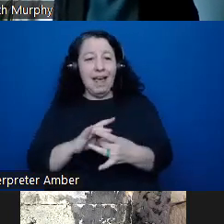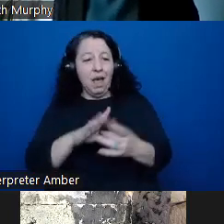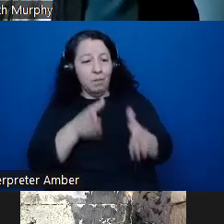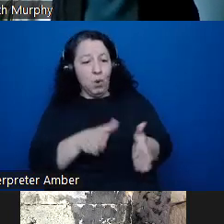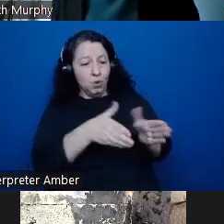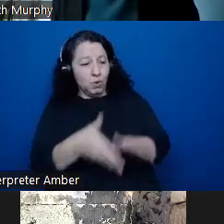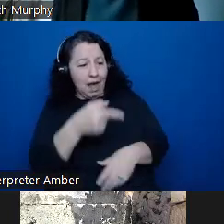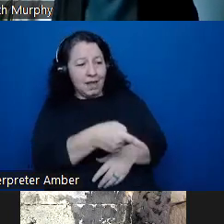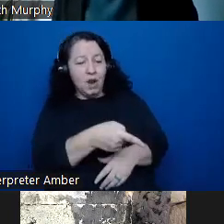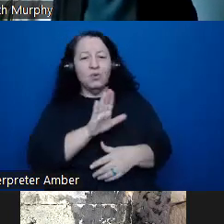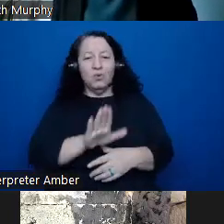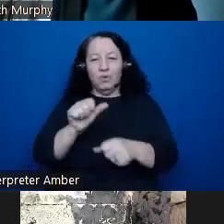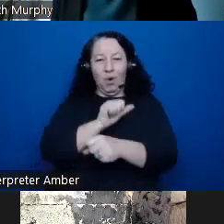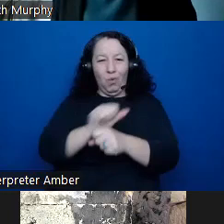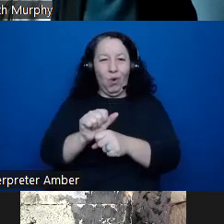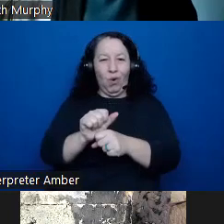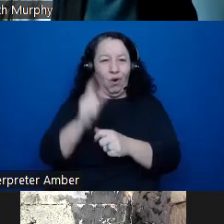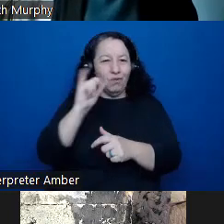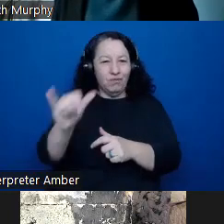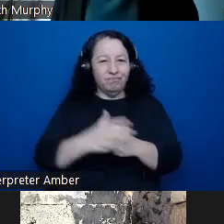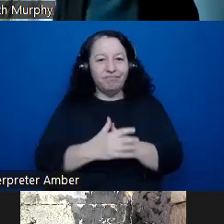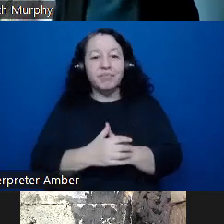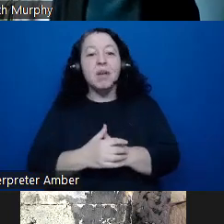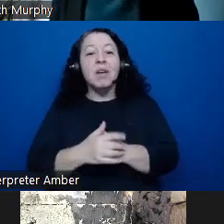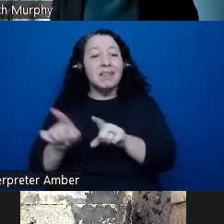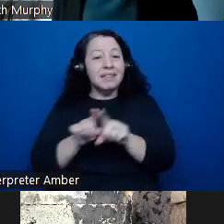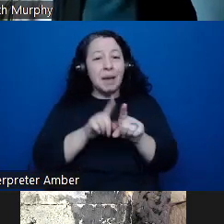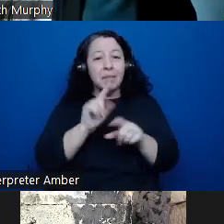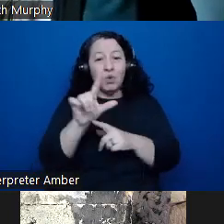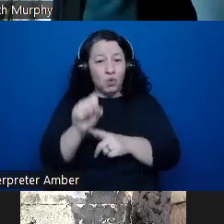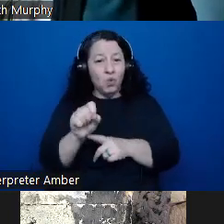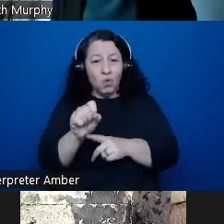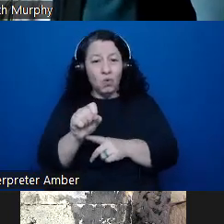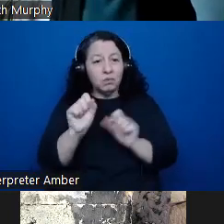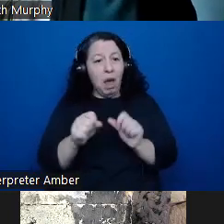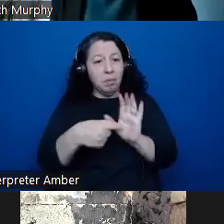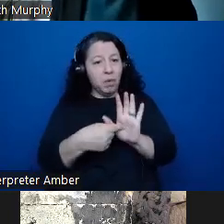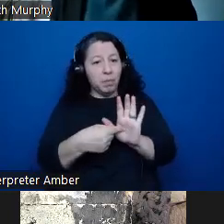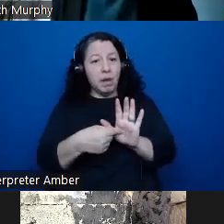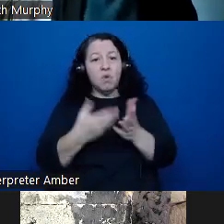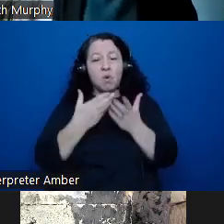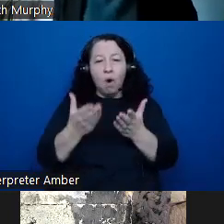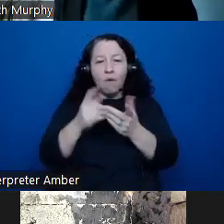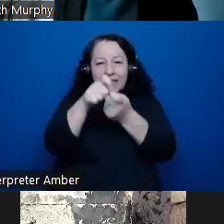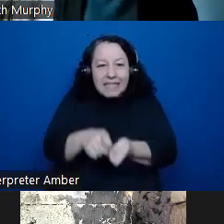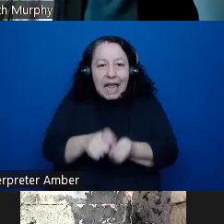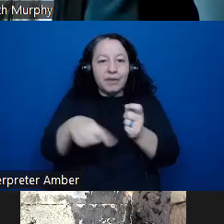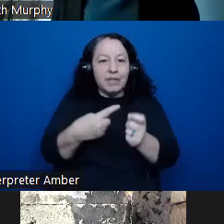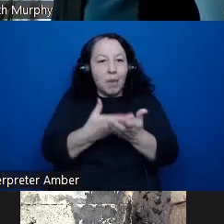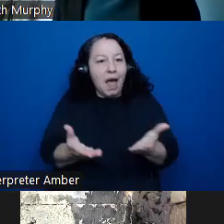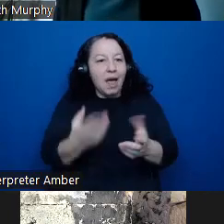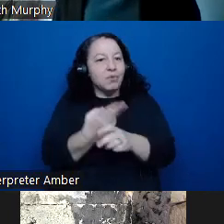remembrance. Likewise, tools are sometimes represented, offering detailed depictions of items used in performing work